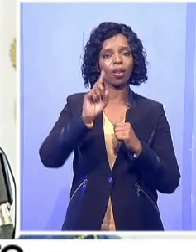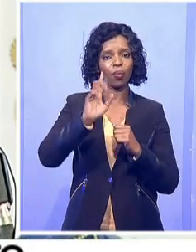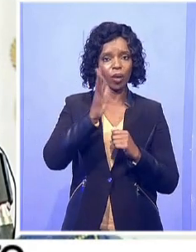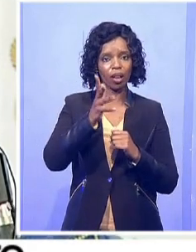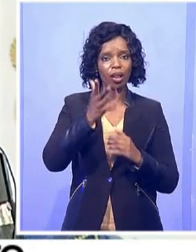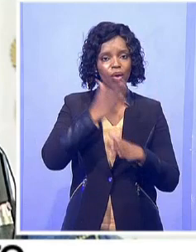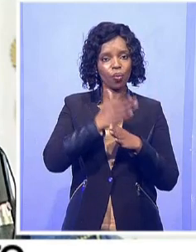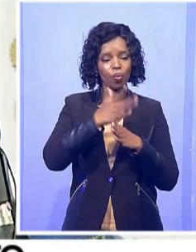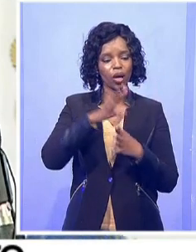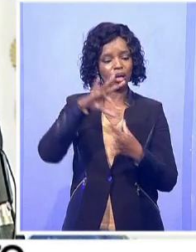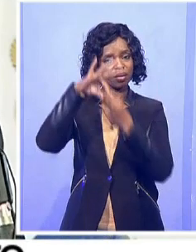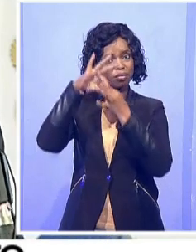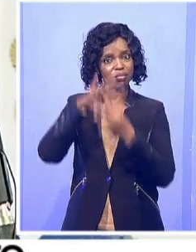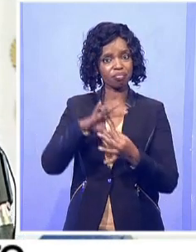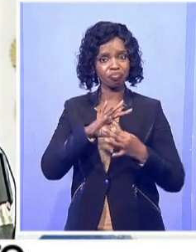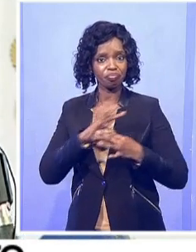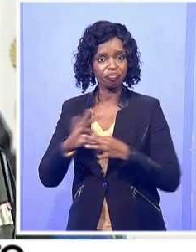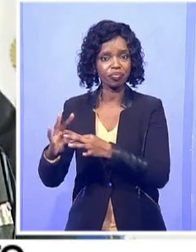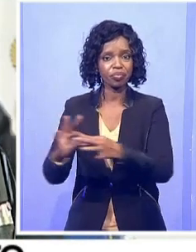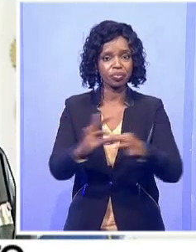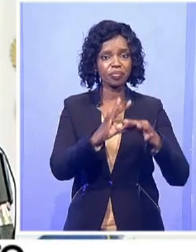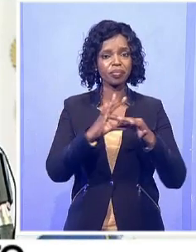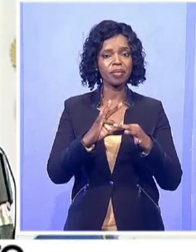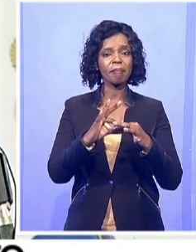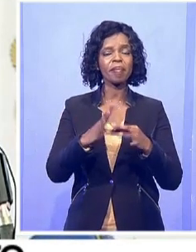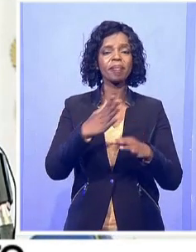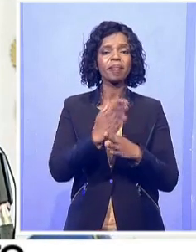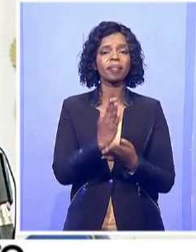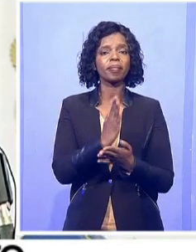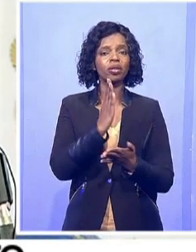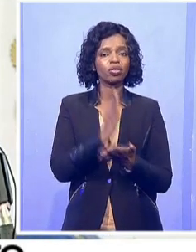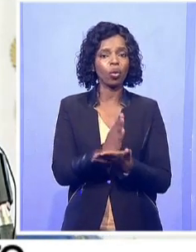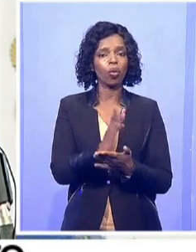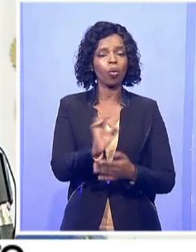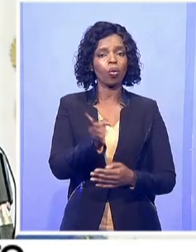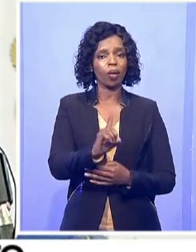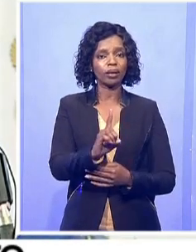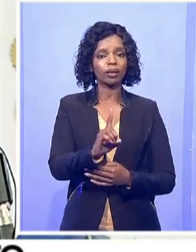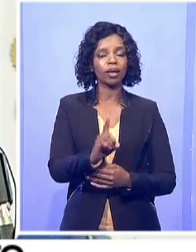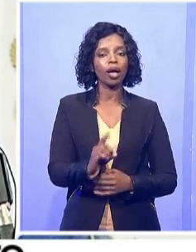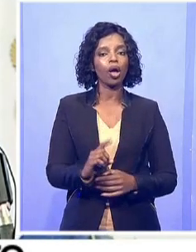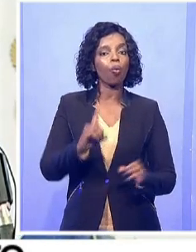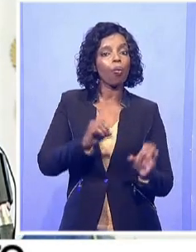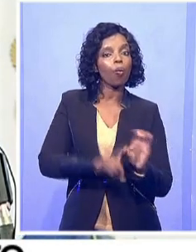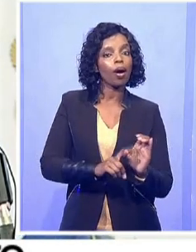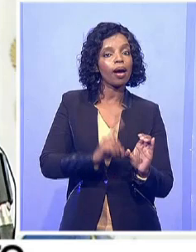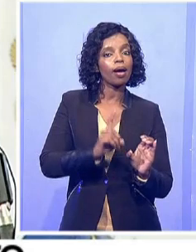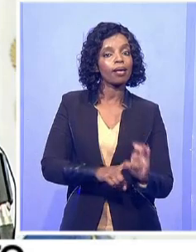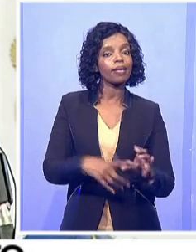the quality of services that you get from us is of good standard.